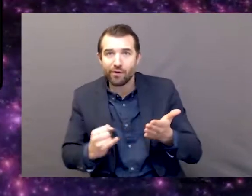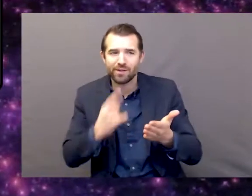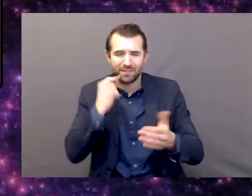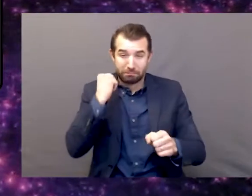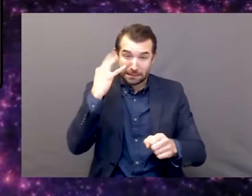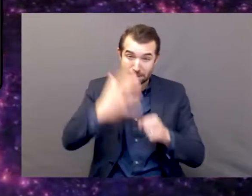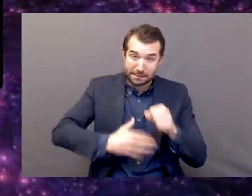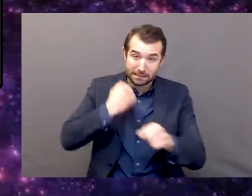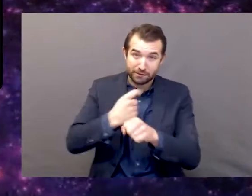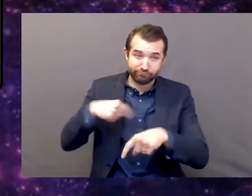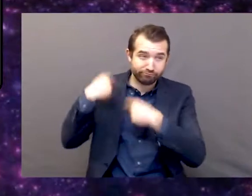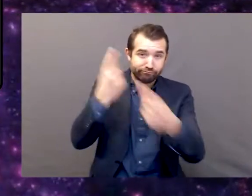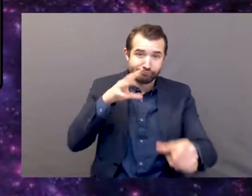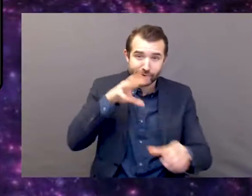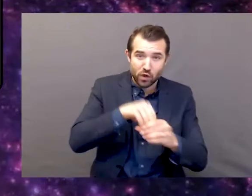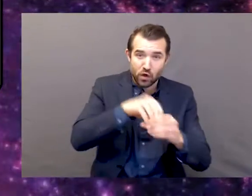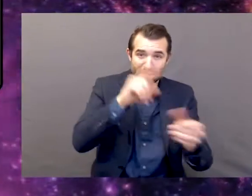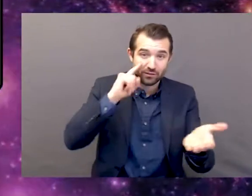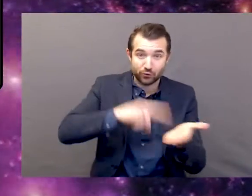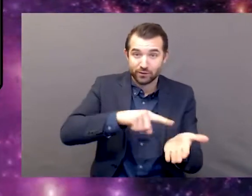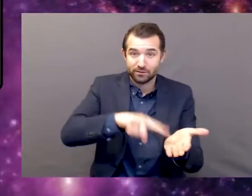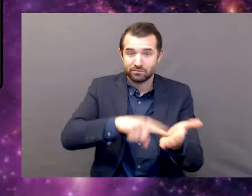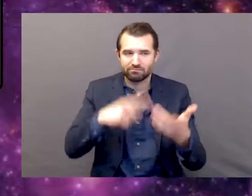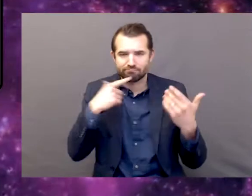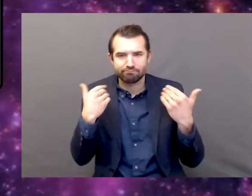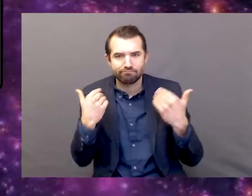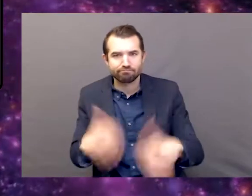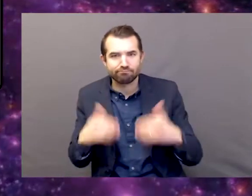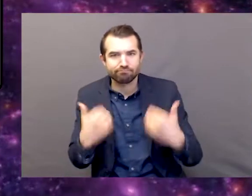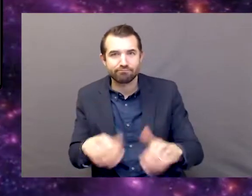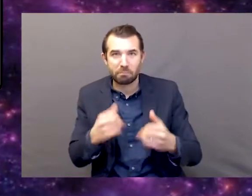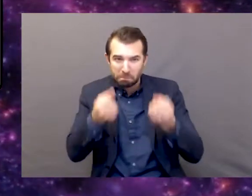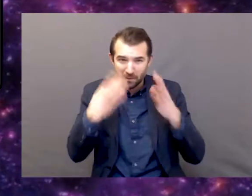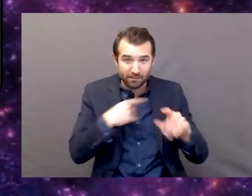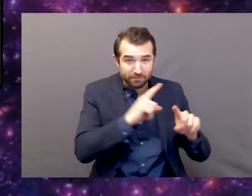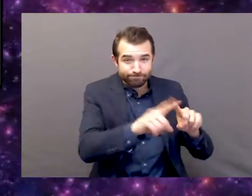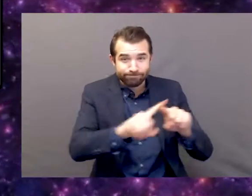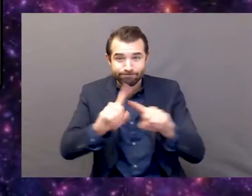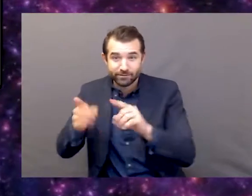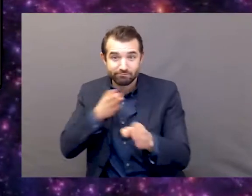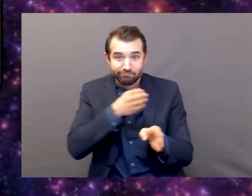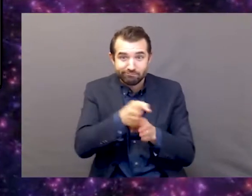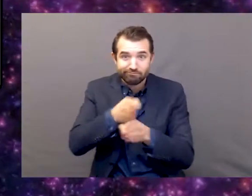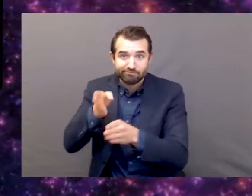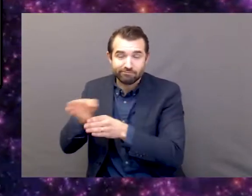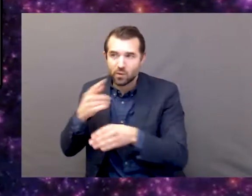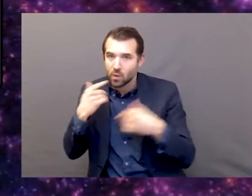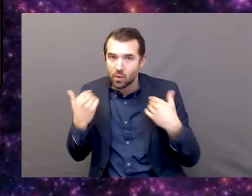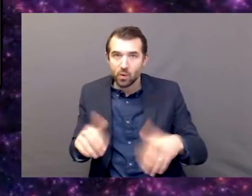which illustrate the breadth and diversity of our collective mission of contributing to the increase and diffusion of